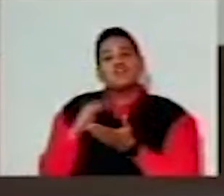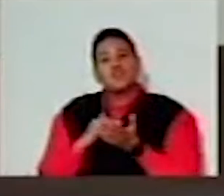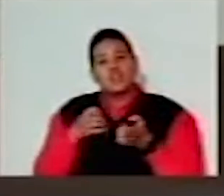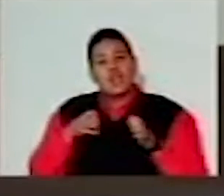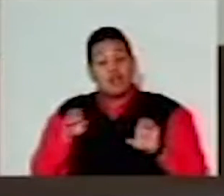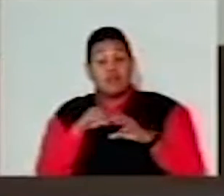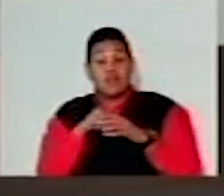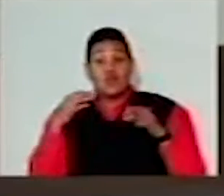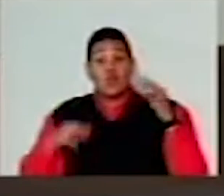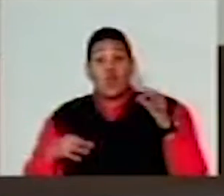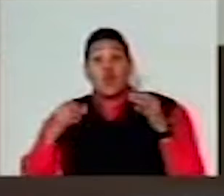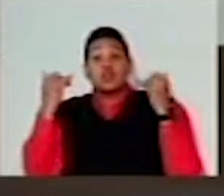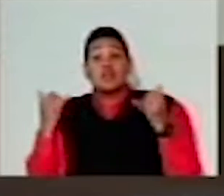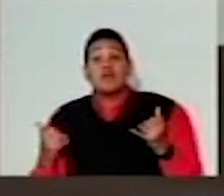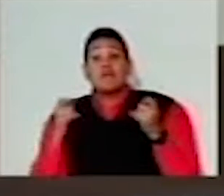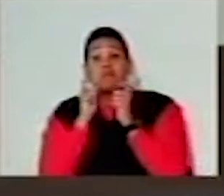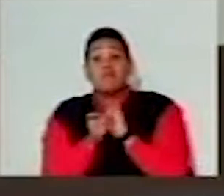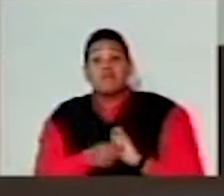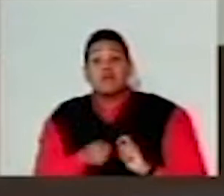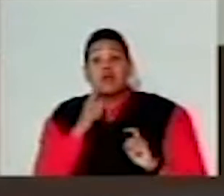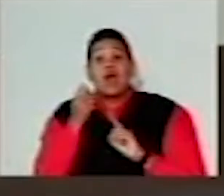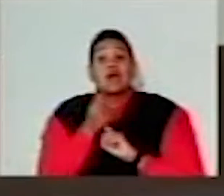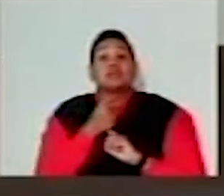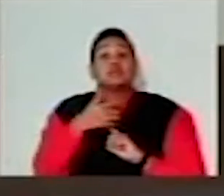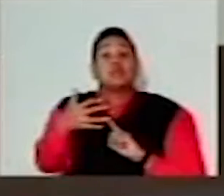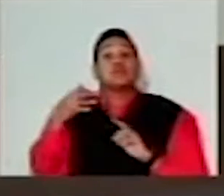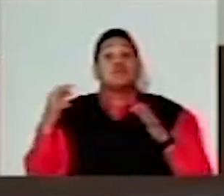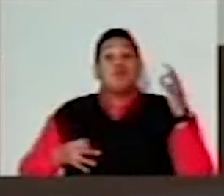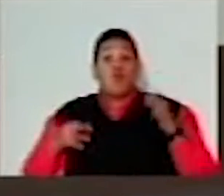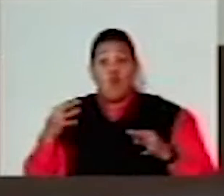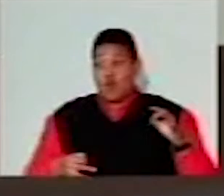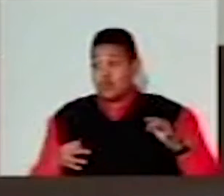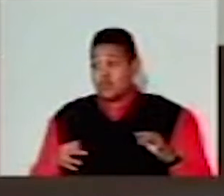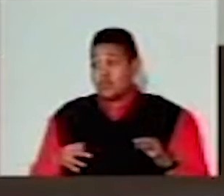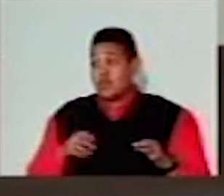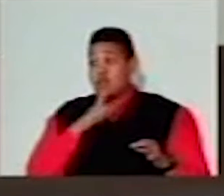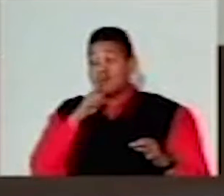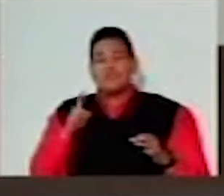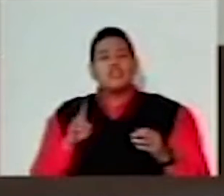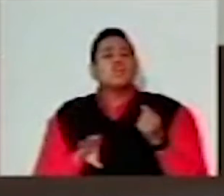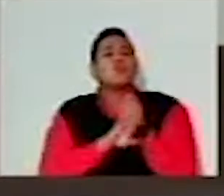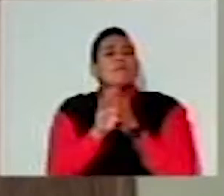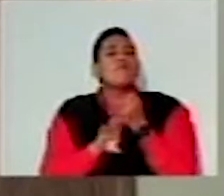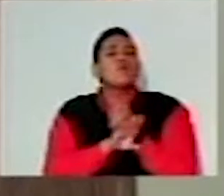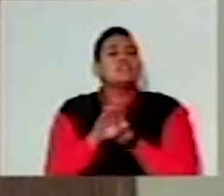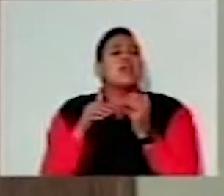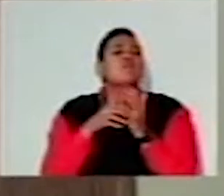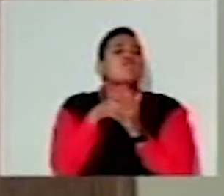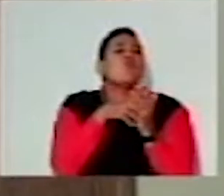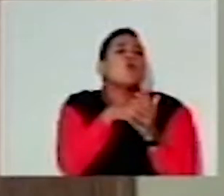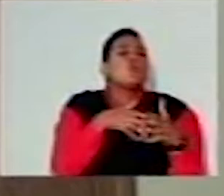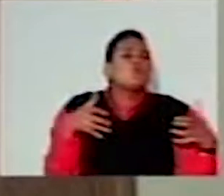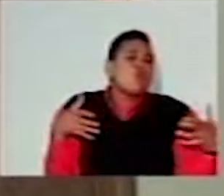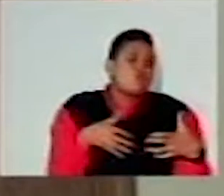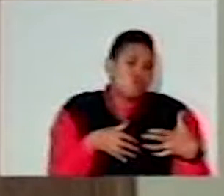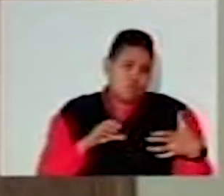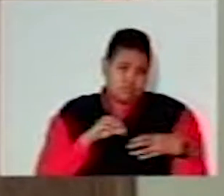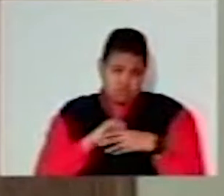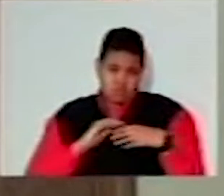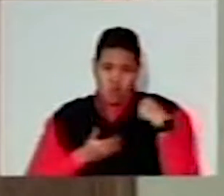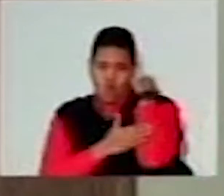the modernization and expansion of the courts, the thrust to protect vulnerable groups in our